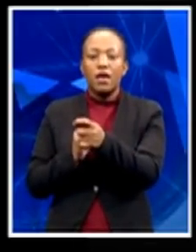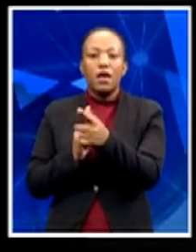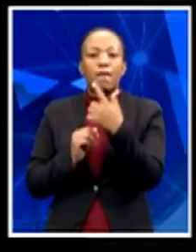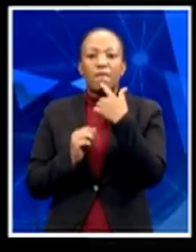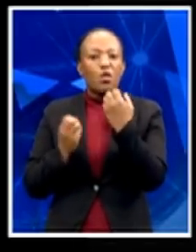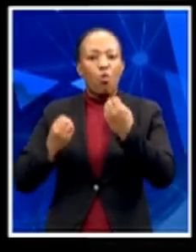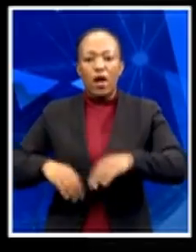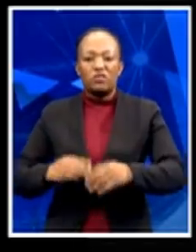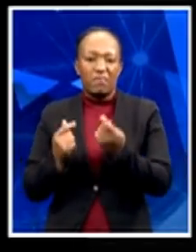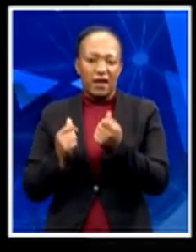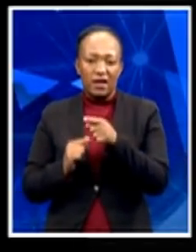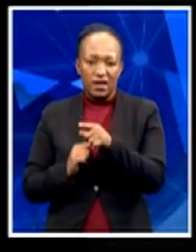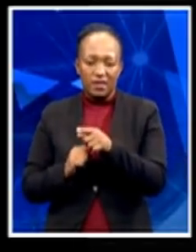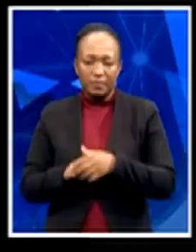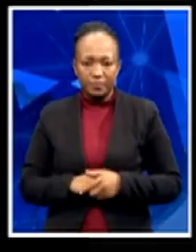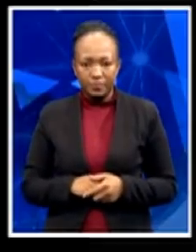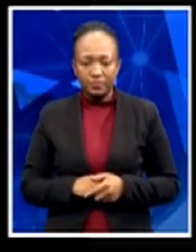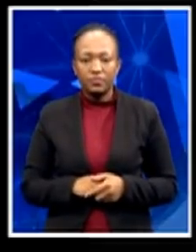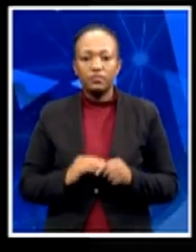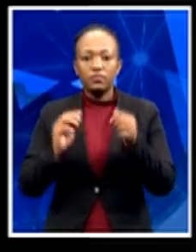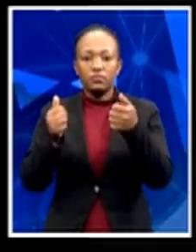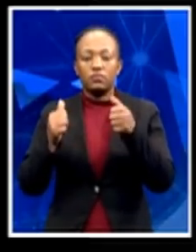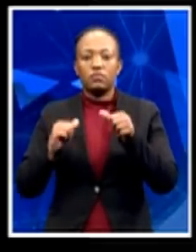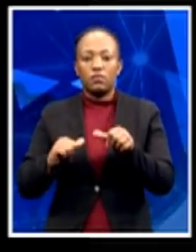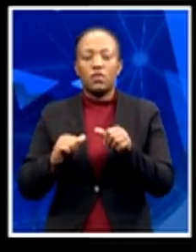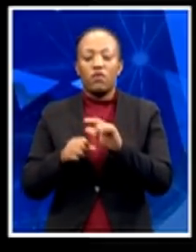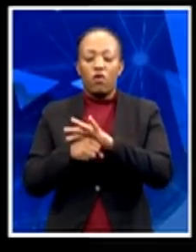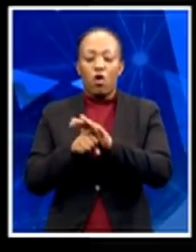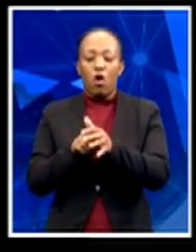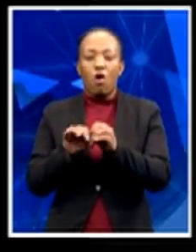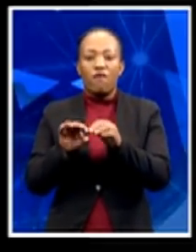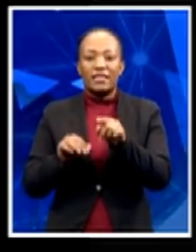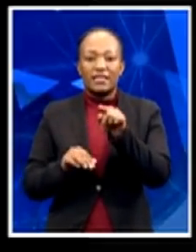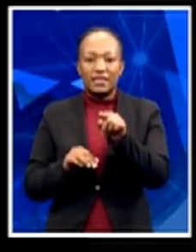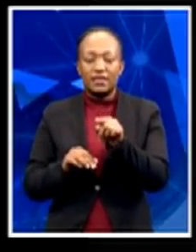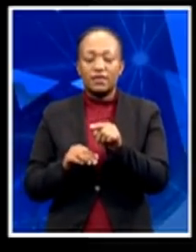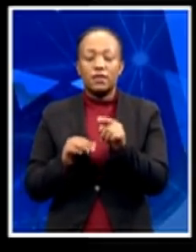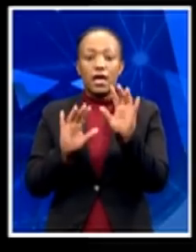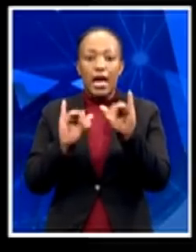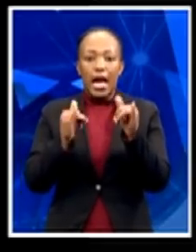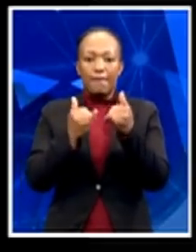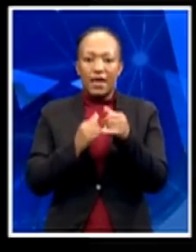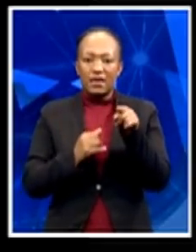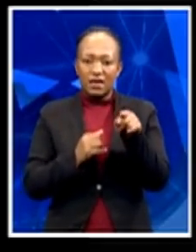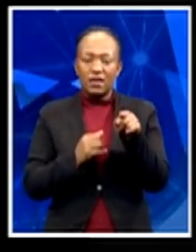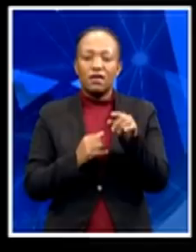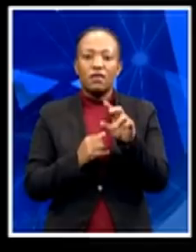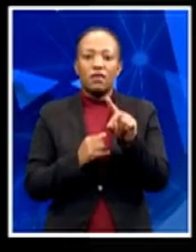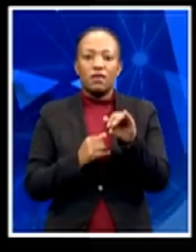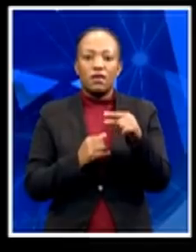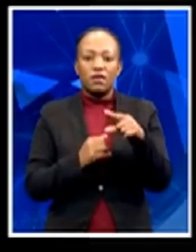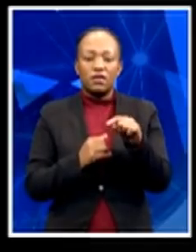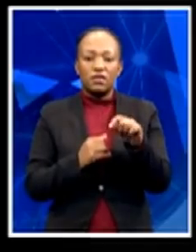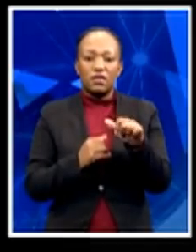in relation to COVID-19 work, Digital Vibes received requests for work from the department prior to